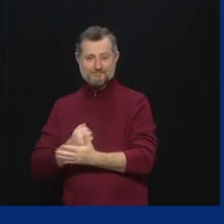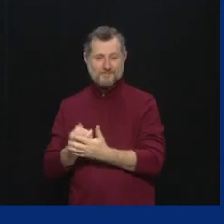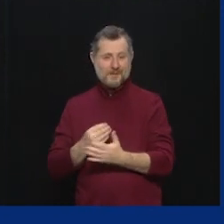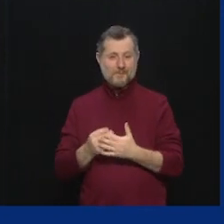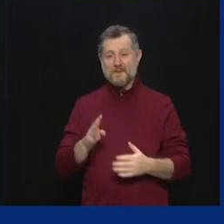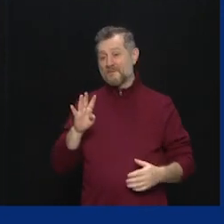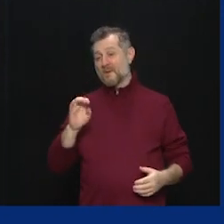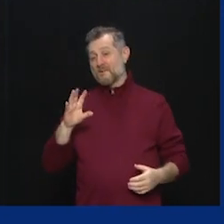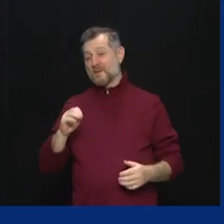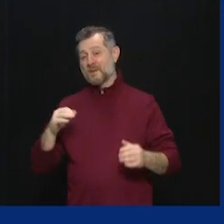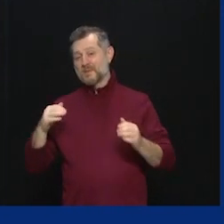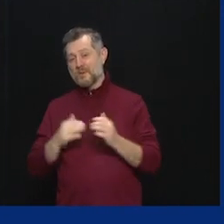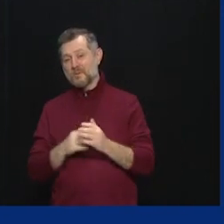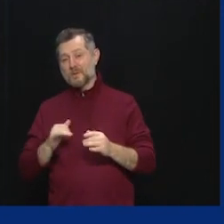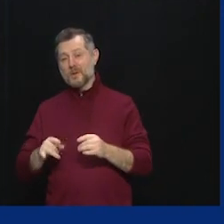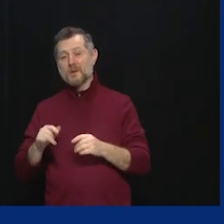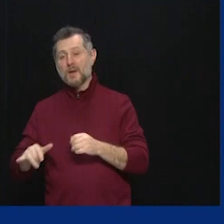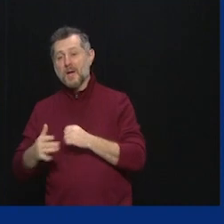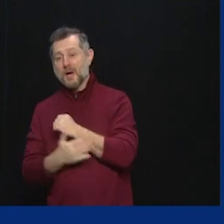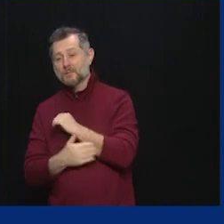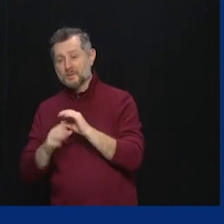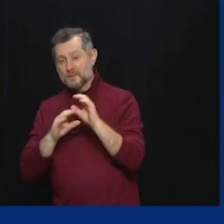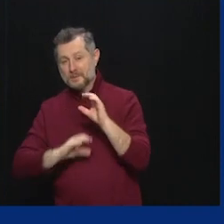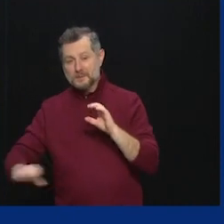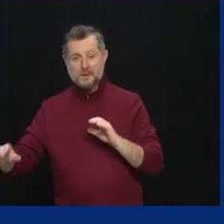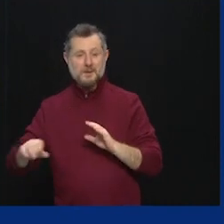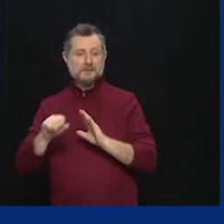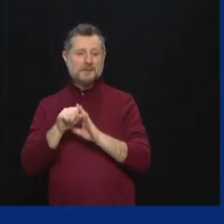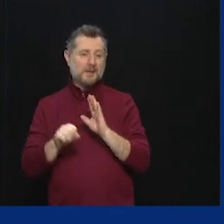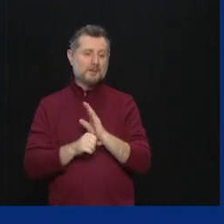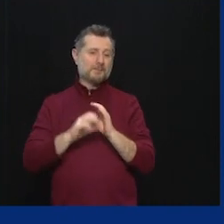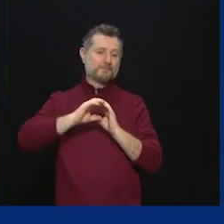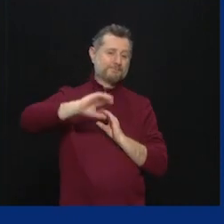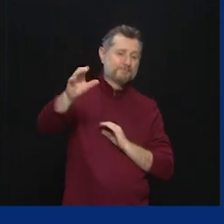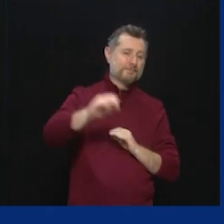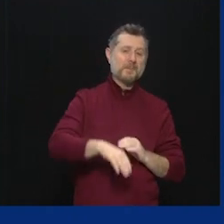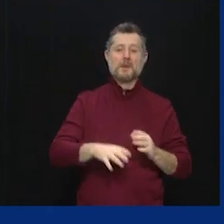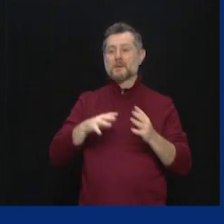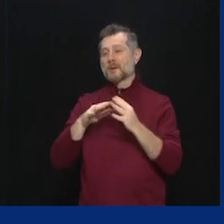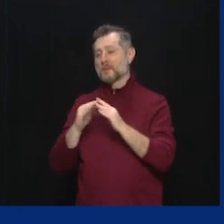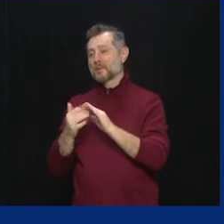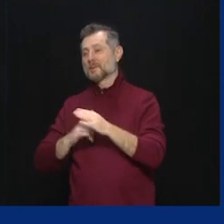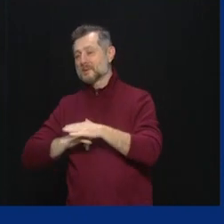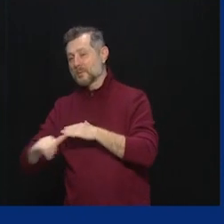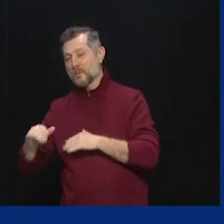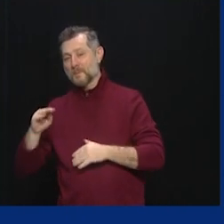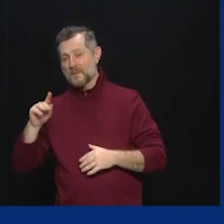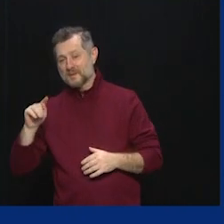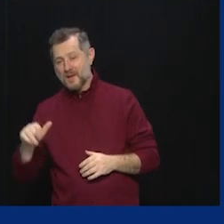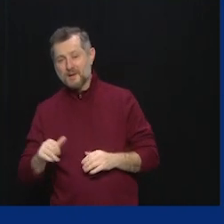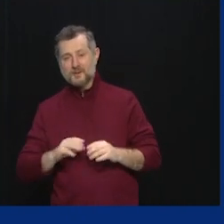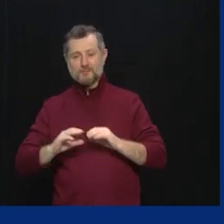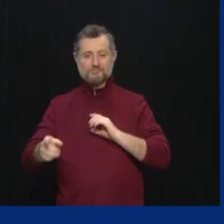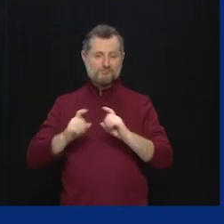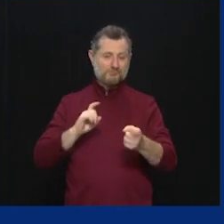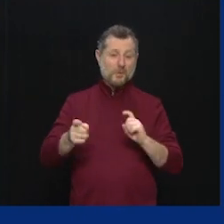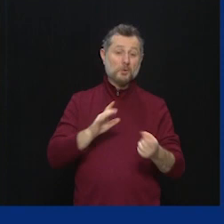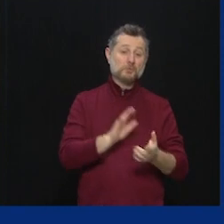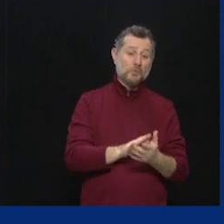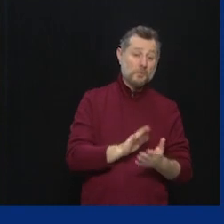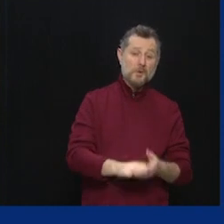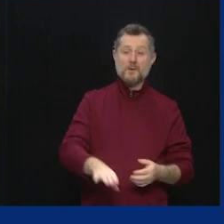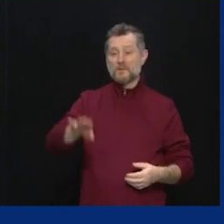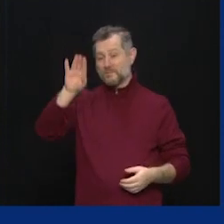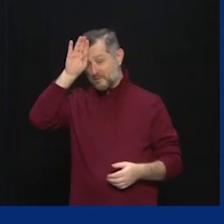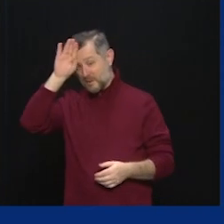town, state, and the MTA. $270 million in pilot payments to schools, fire districts. That's a lot of money. Let's give that a round of applause